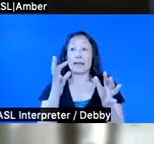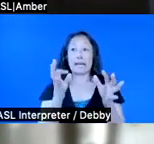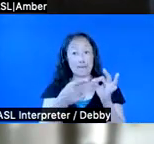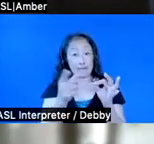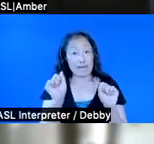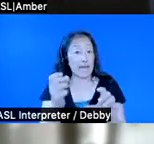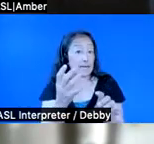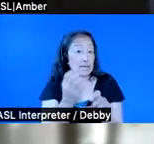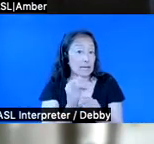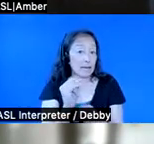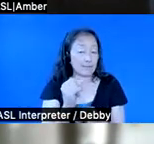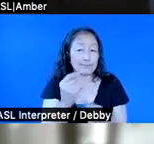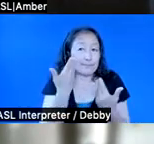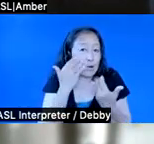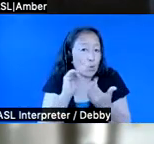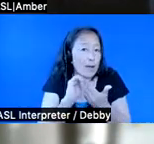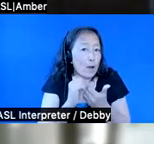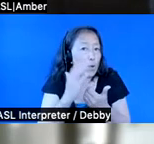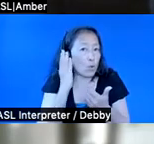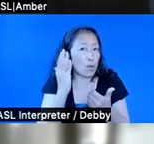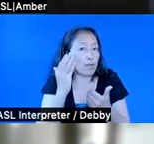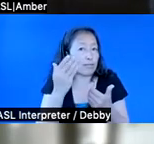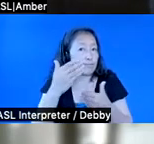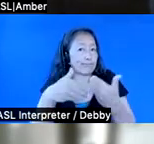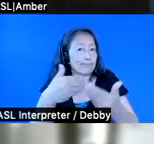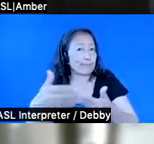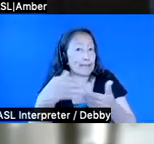don't know how this will play out in all states right now.